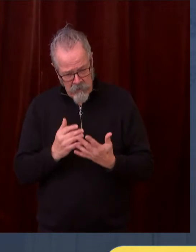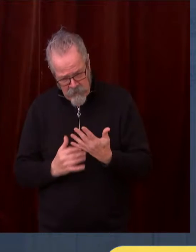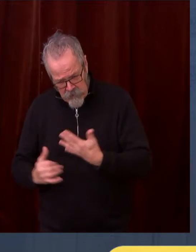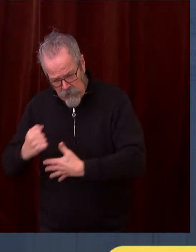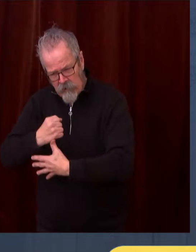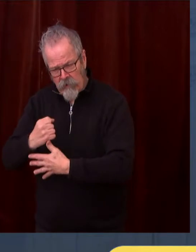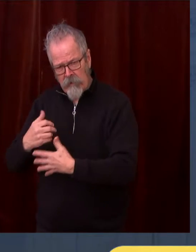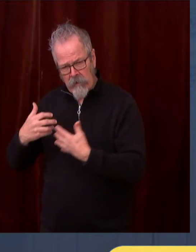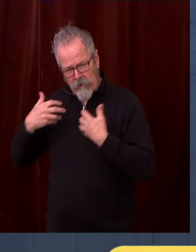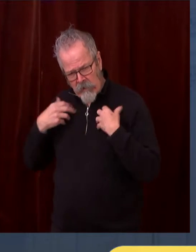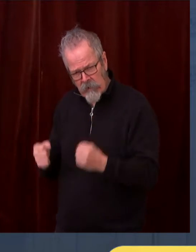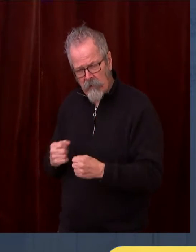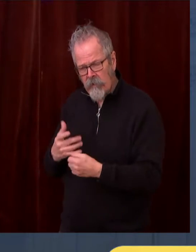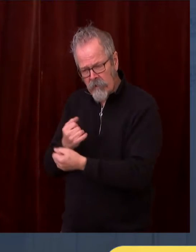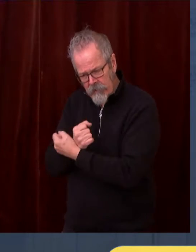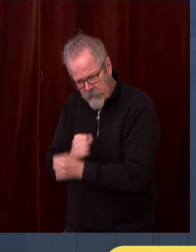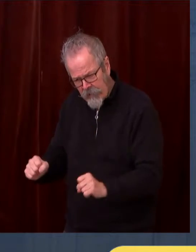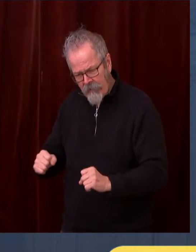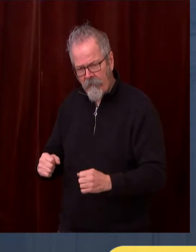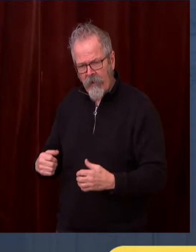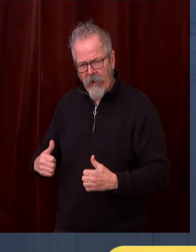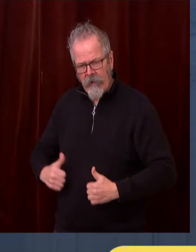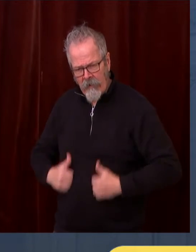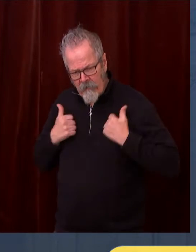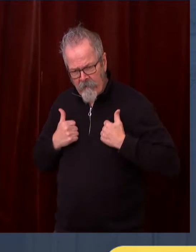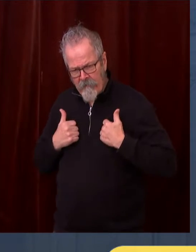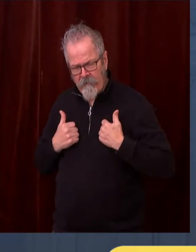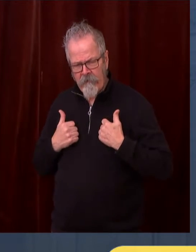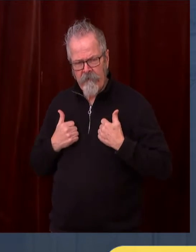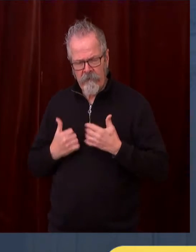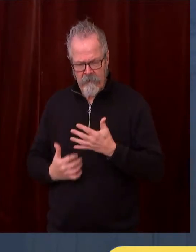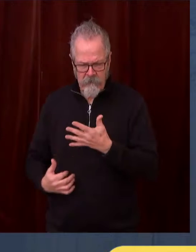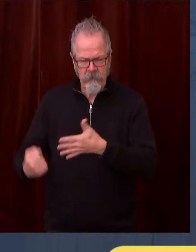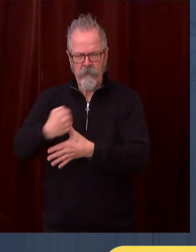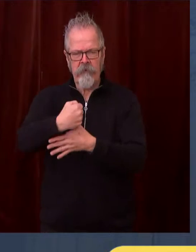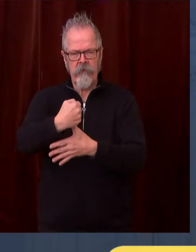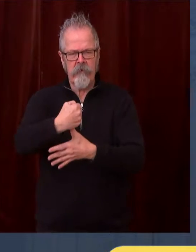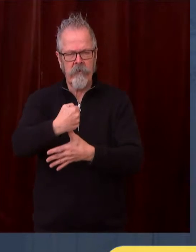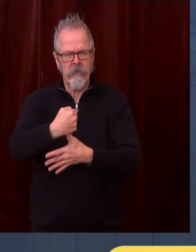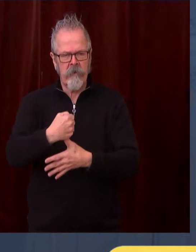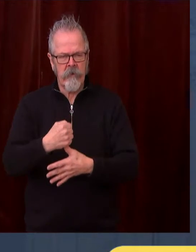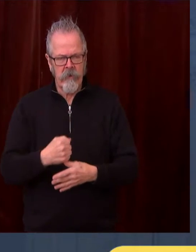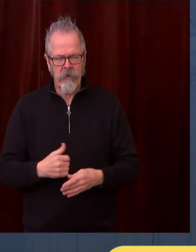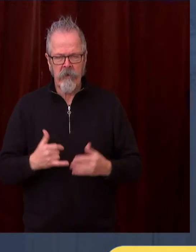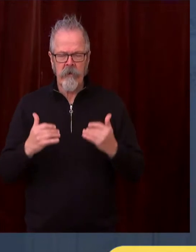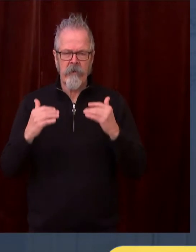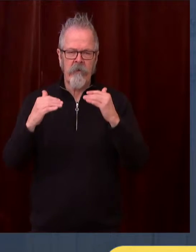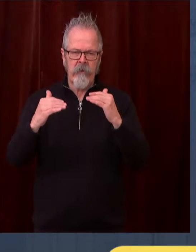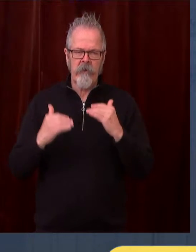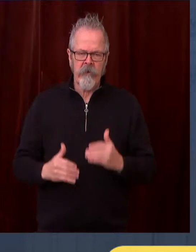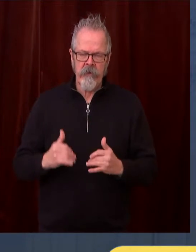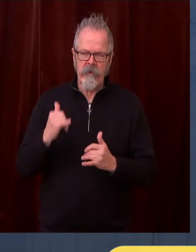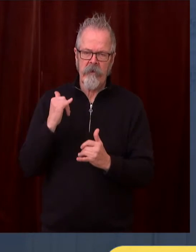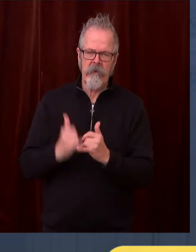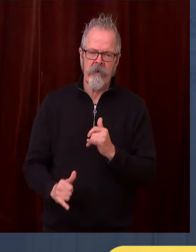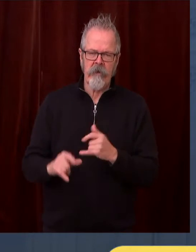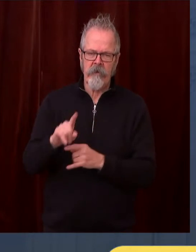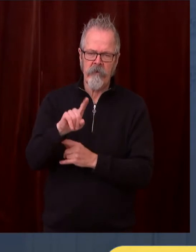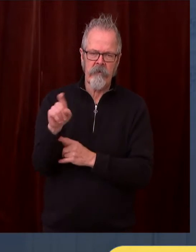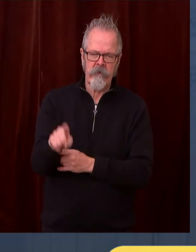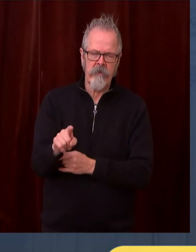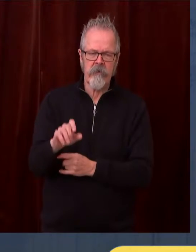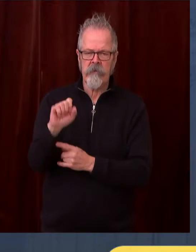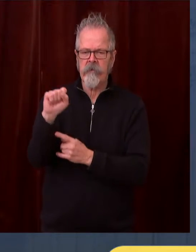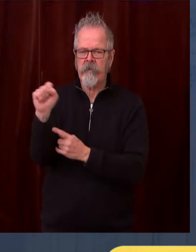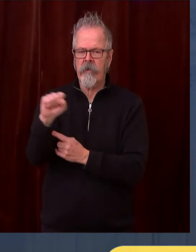One last question. Up next, we'll go to Evan Bush at the Seattle Times. Go ahead, Evan. Hi, Governor. Question for you.